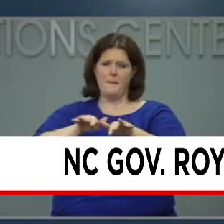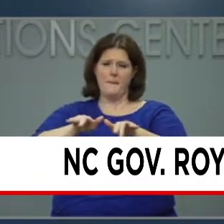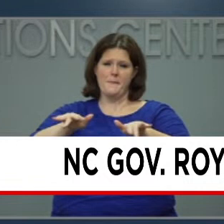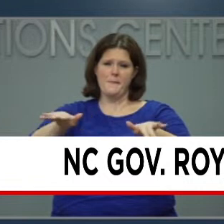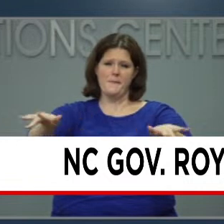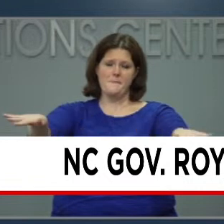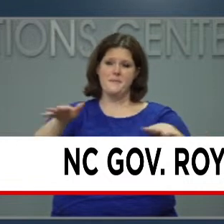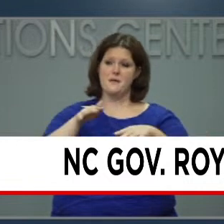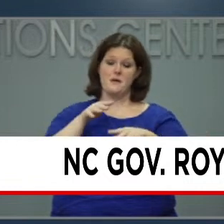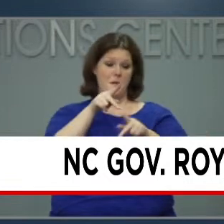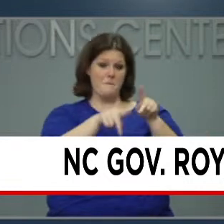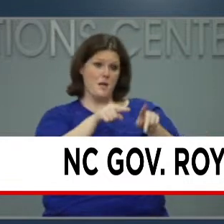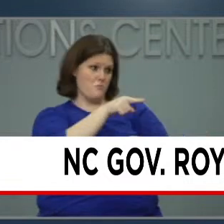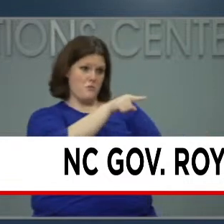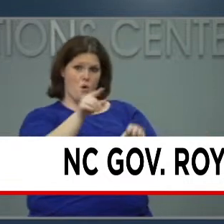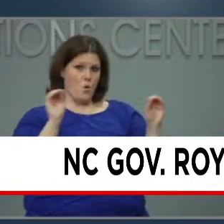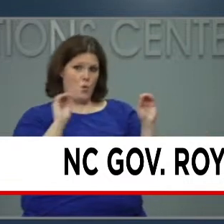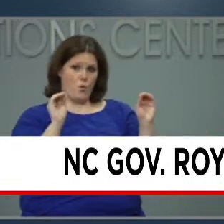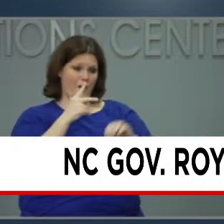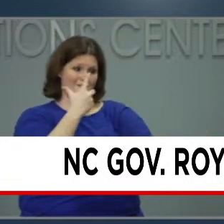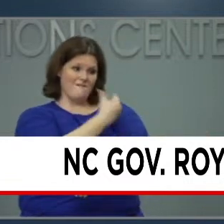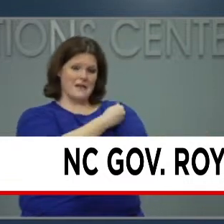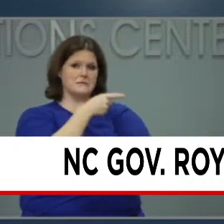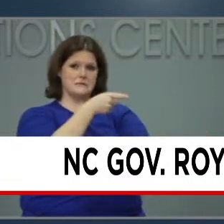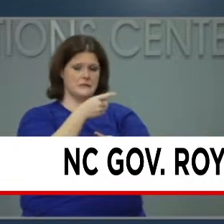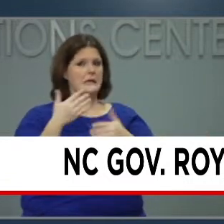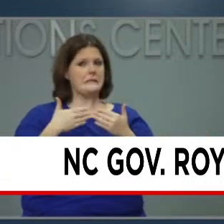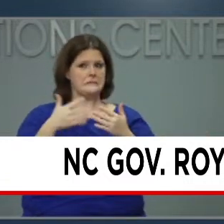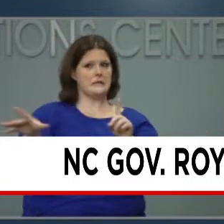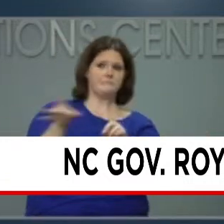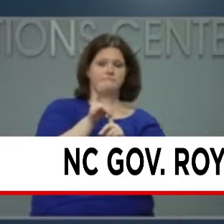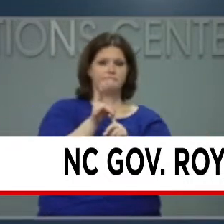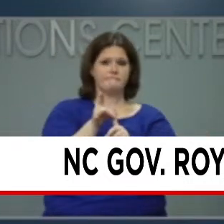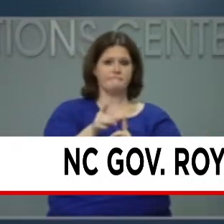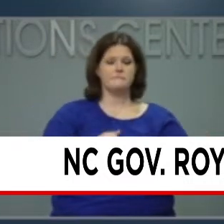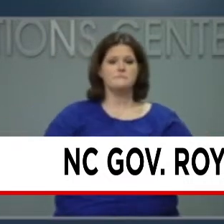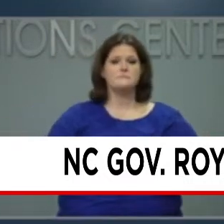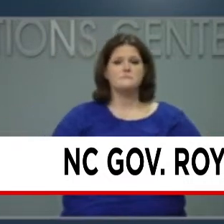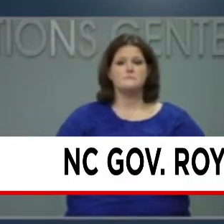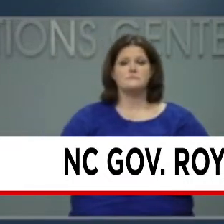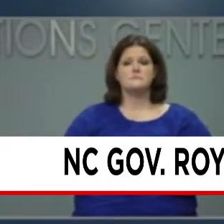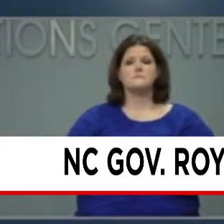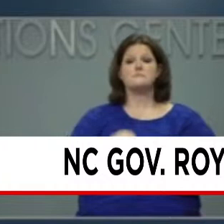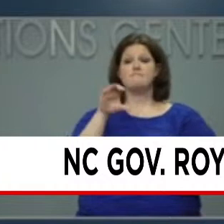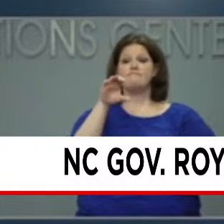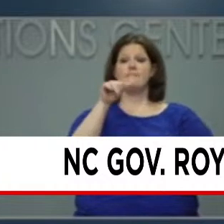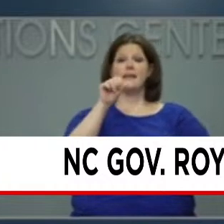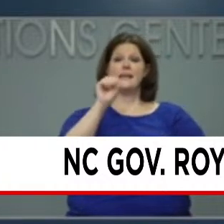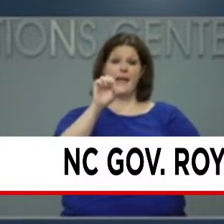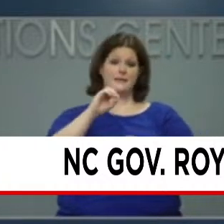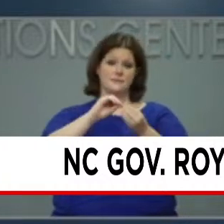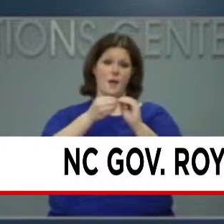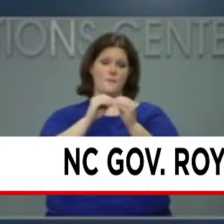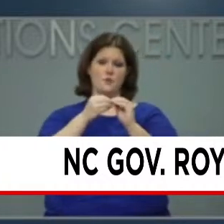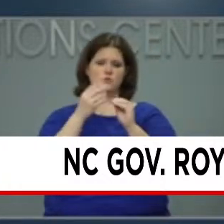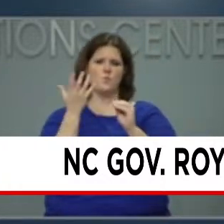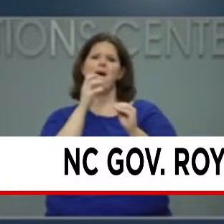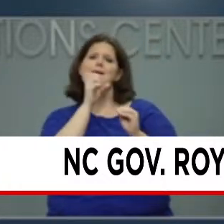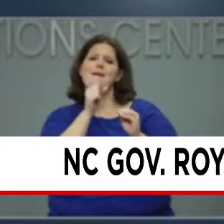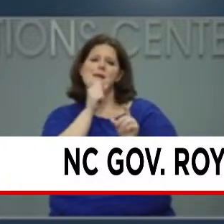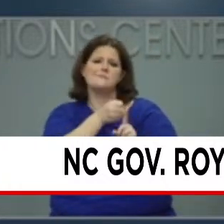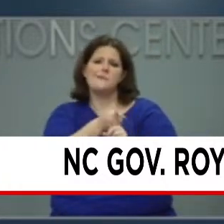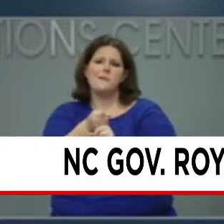leaving unvaccinated people very vulnerable. Our case rates are highest for those 18